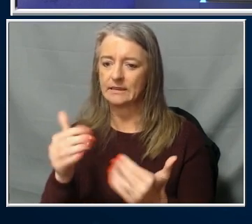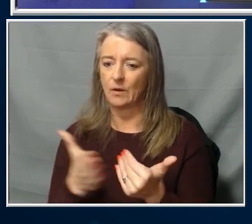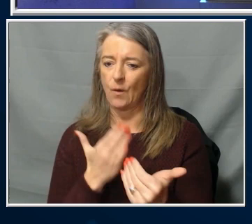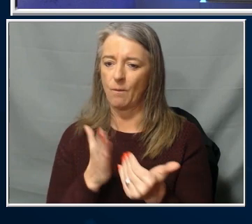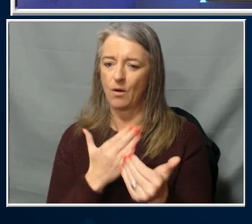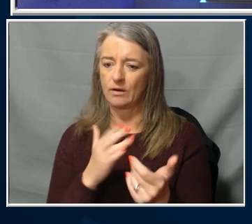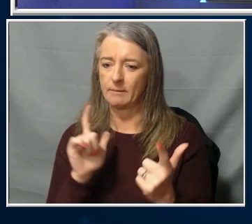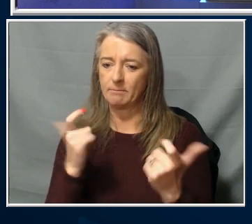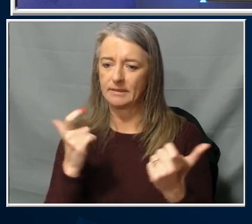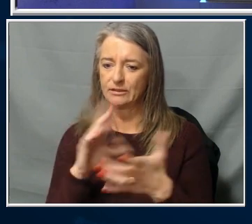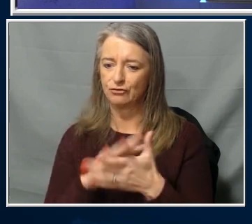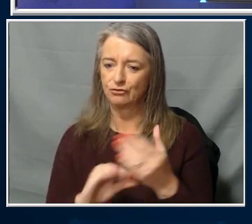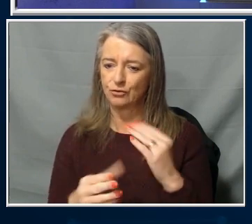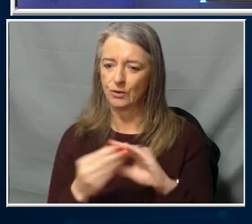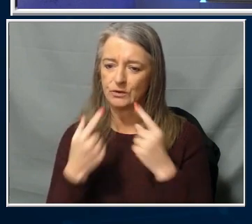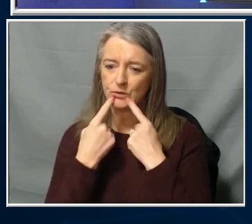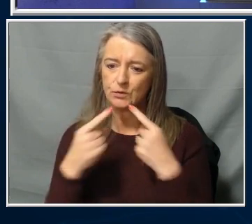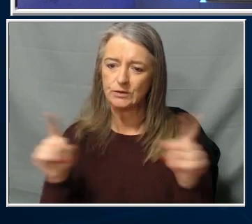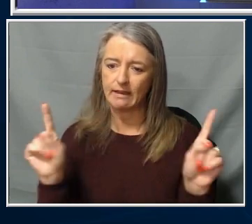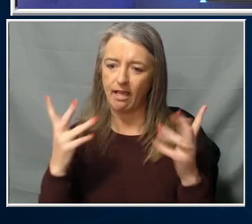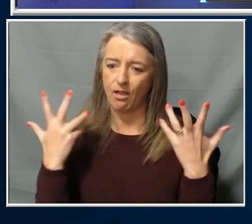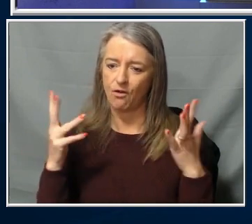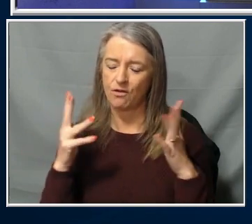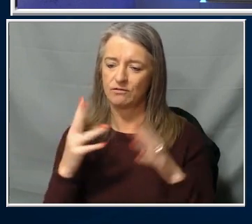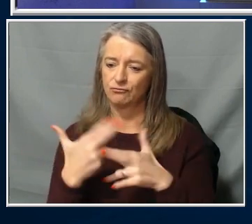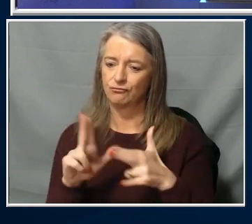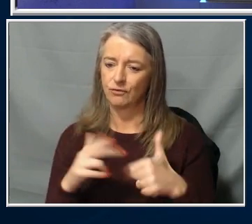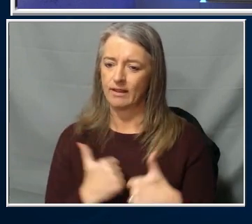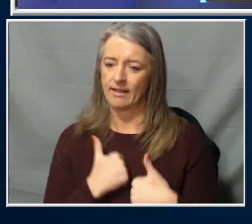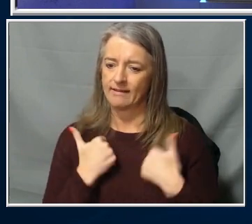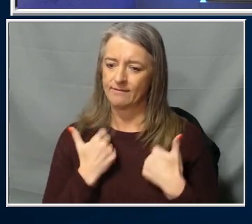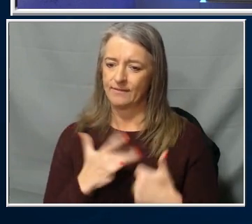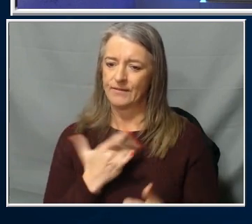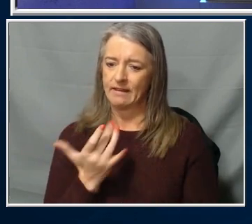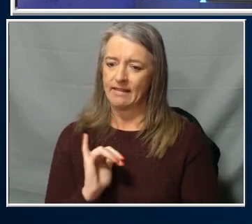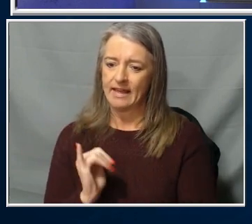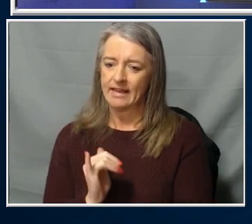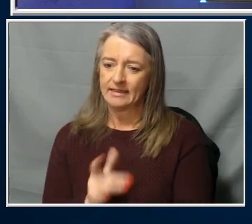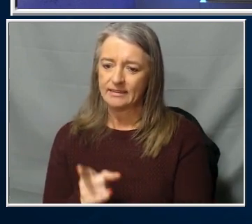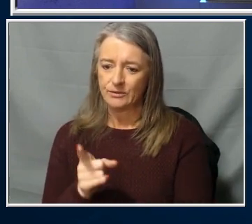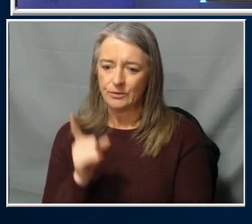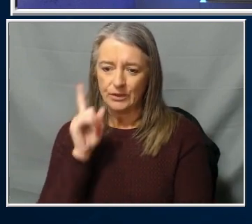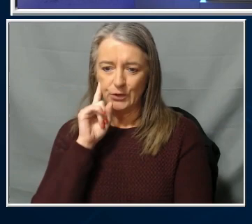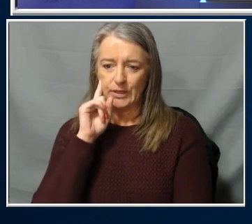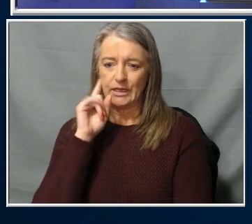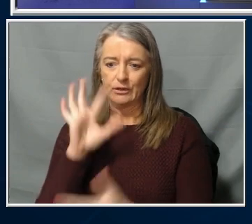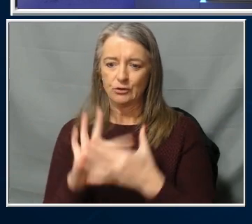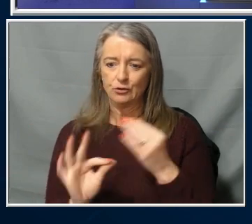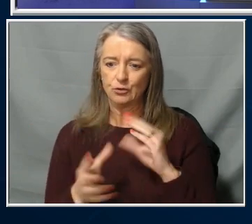big story to tell already in your short life, what's it like when you hear these stories?